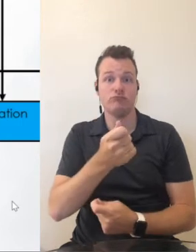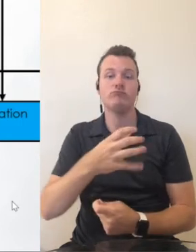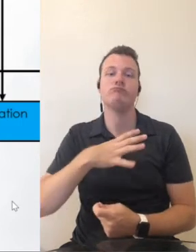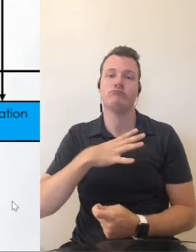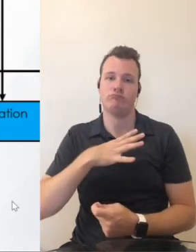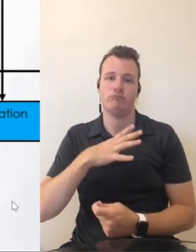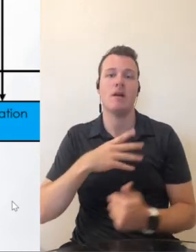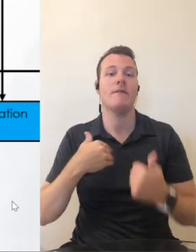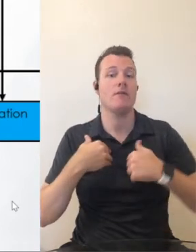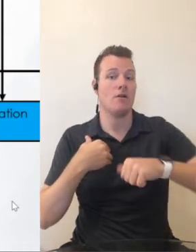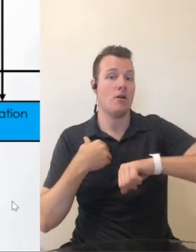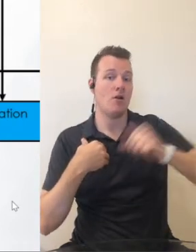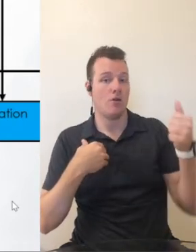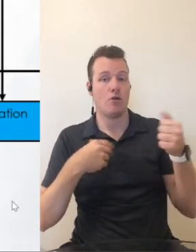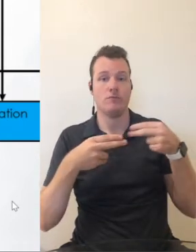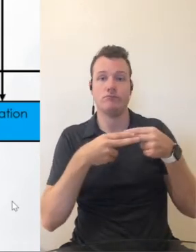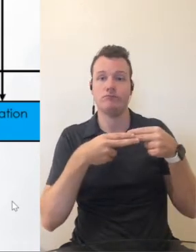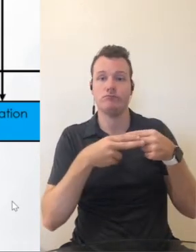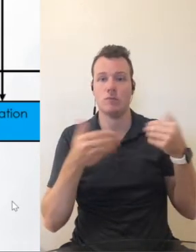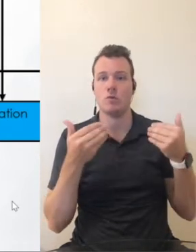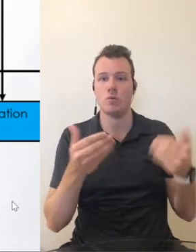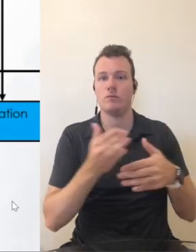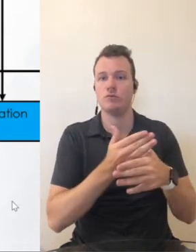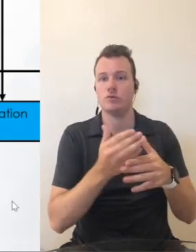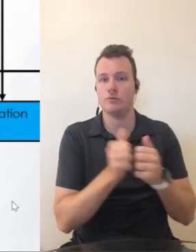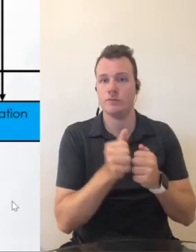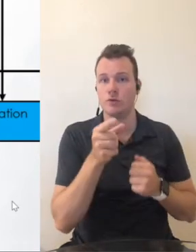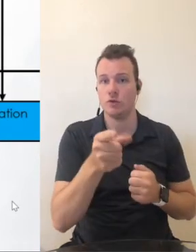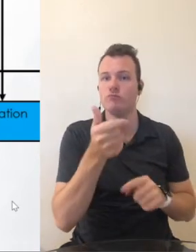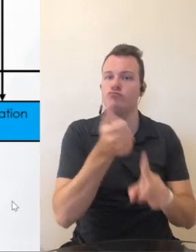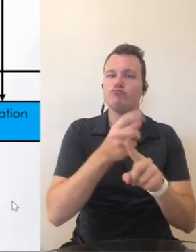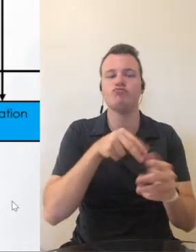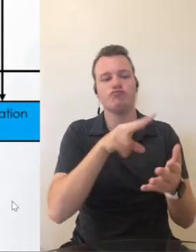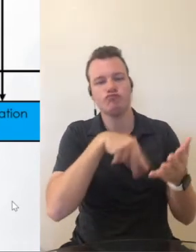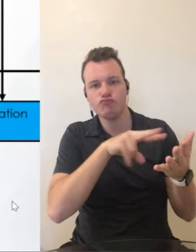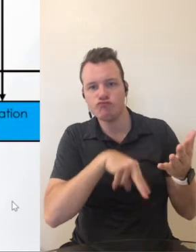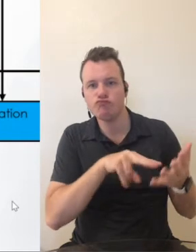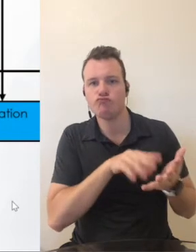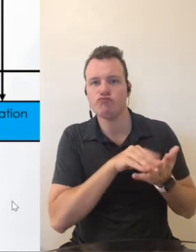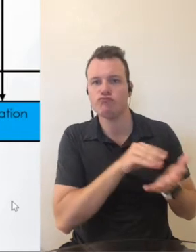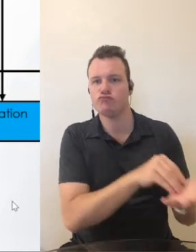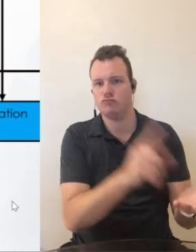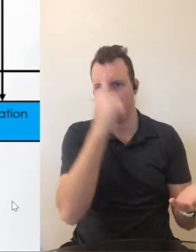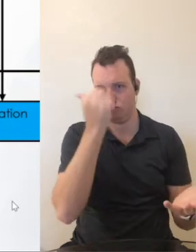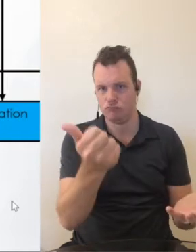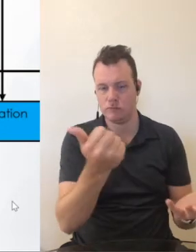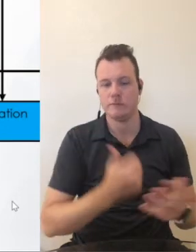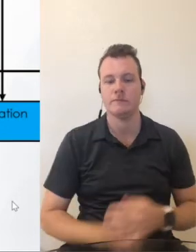I have another set of slides that I'm happy to share with you so that you certainly have that information.